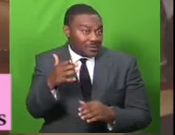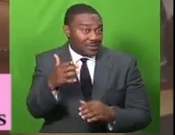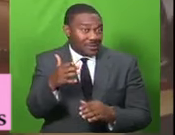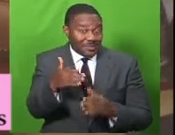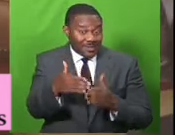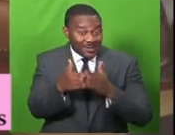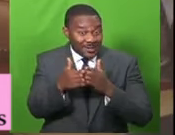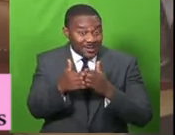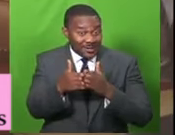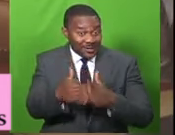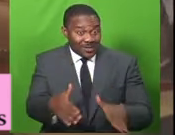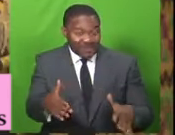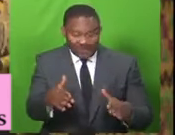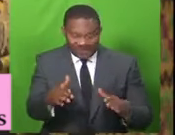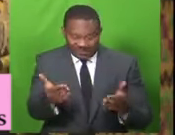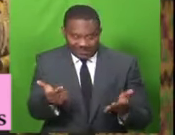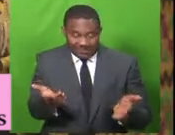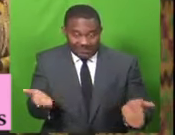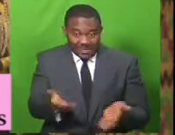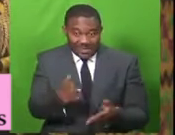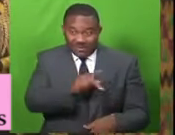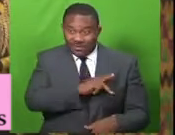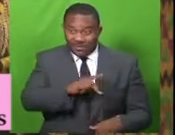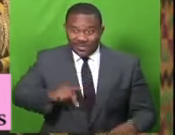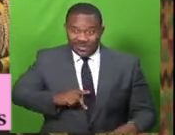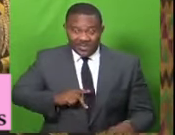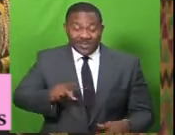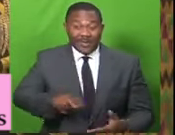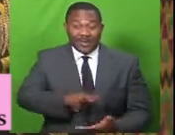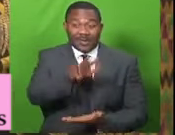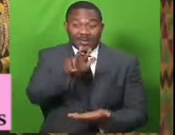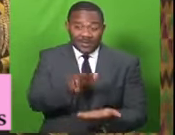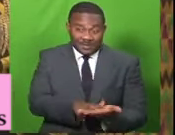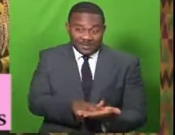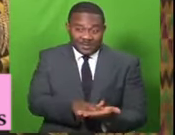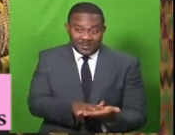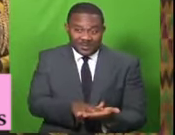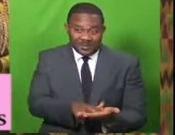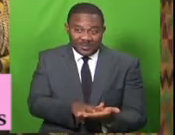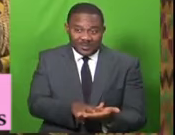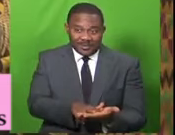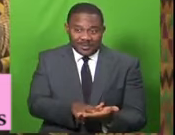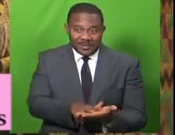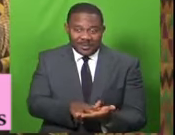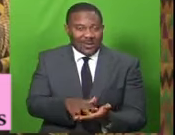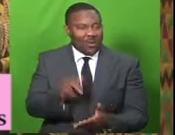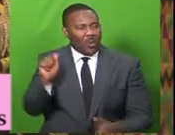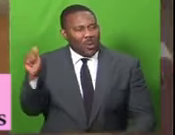in Parliament, I approved a